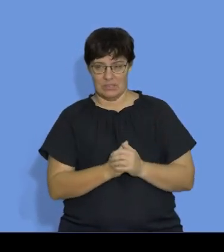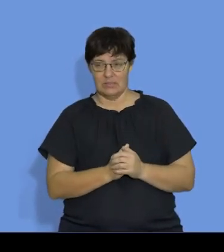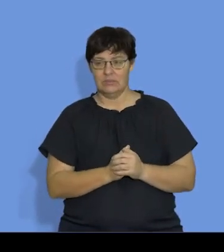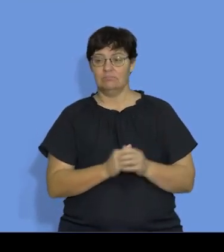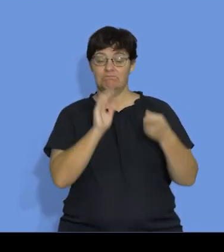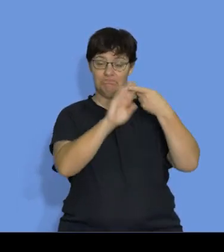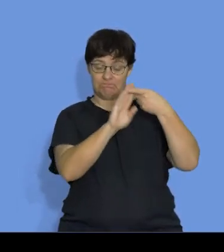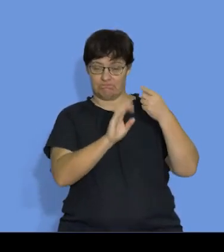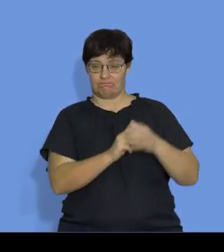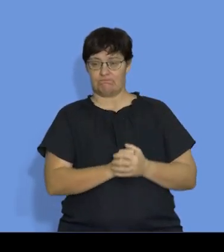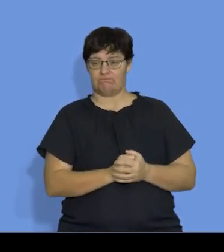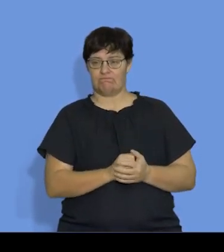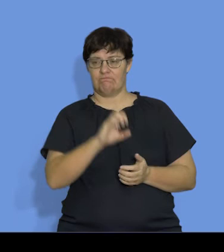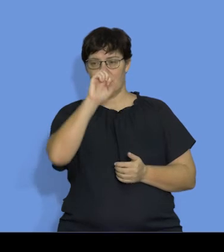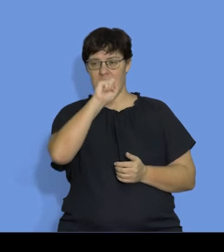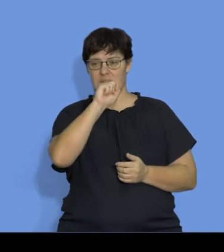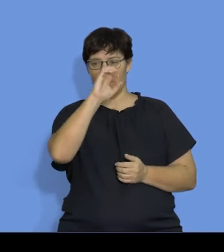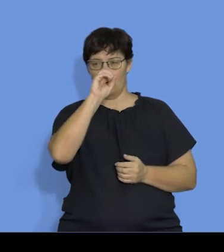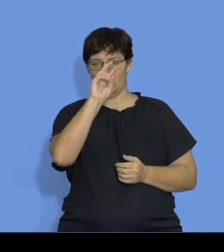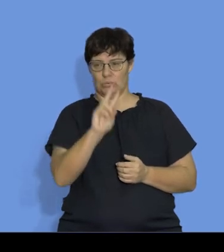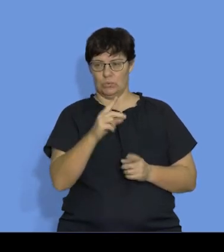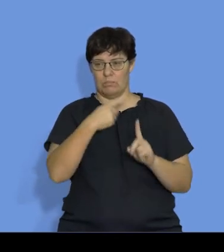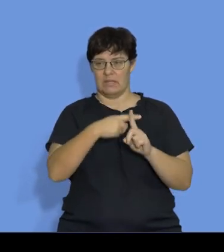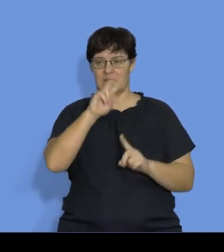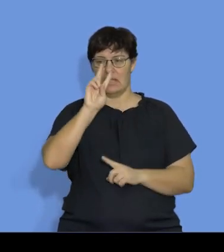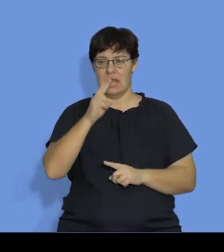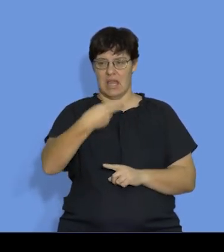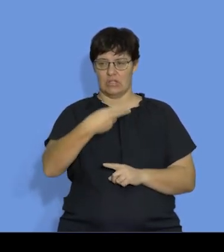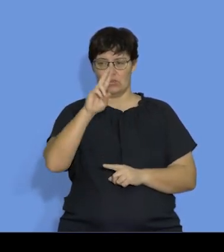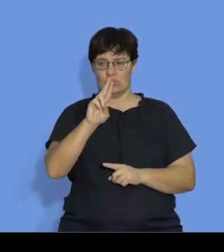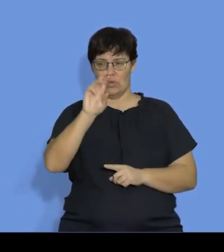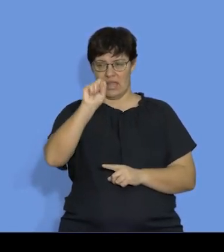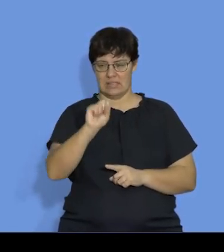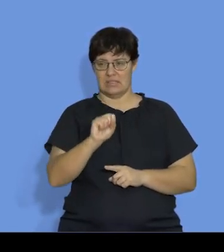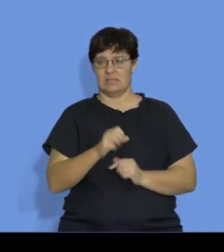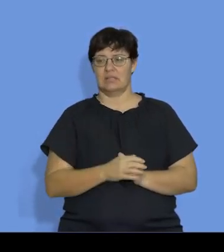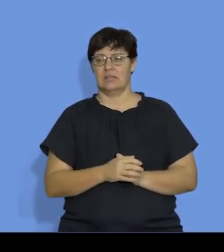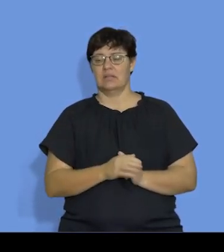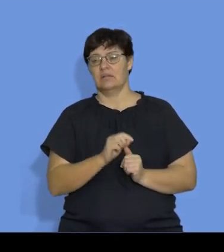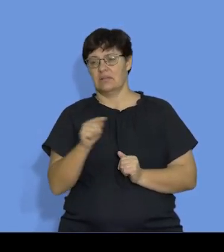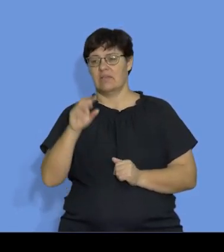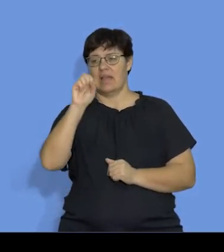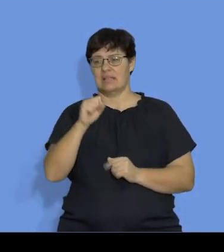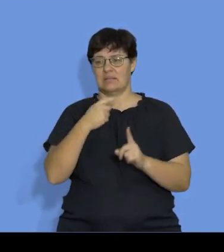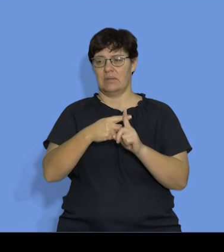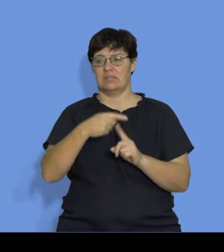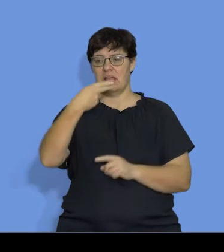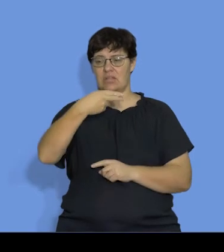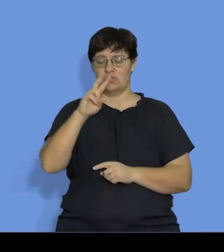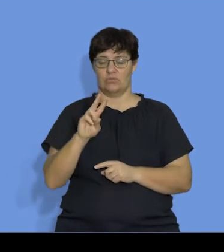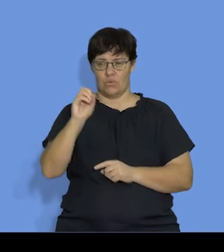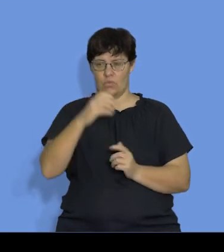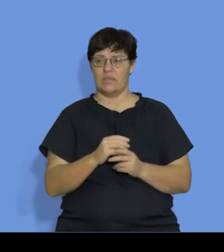reaction 1, okay, where sulfur dioxide reacts with hydrogen sulfide, and in the second one, where sulfur dioxide reacts